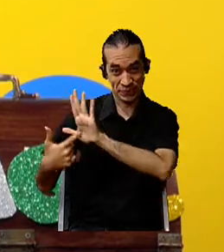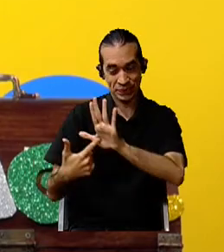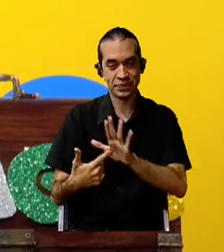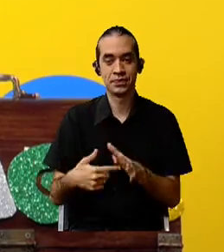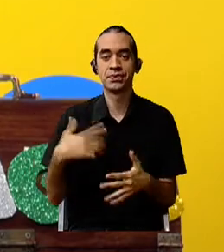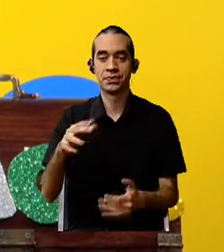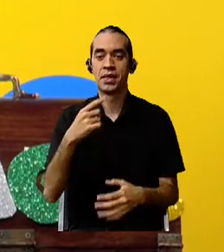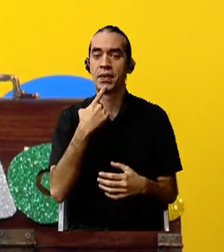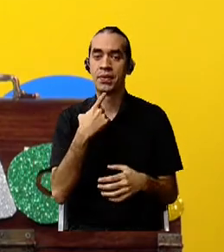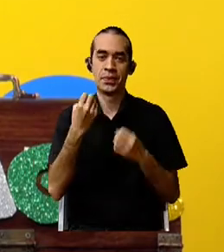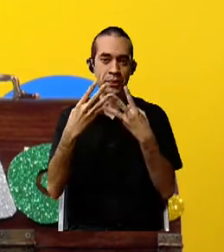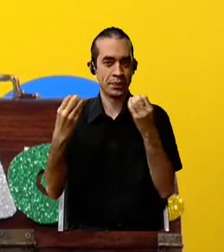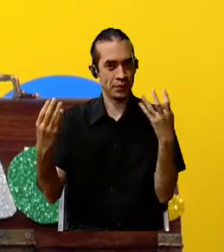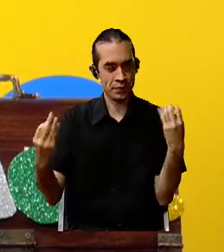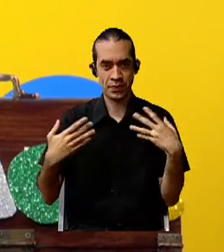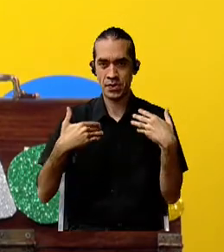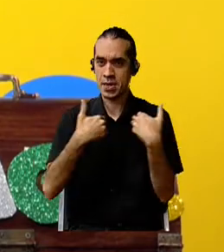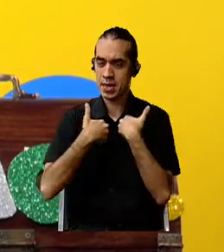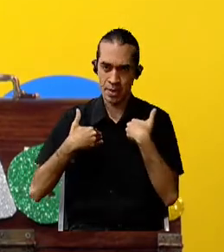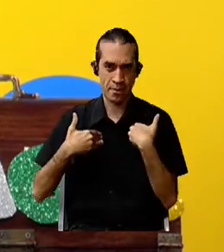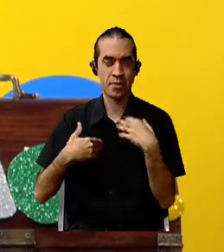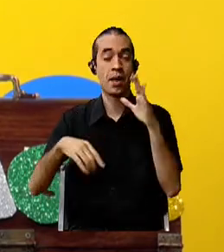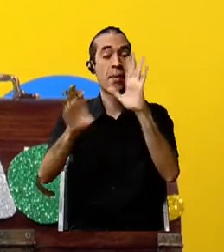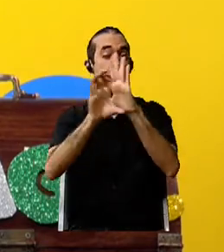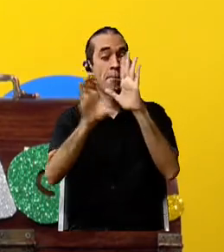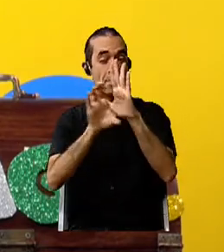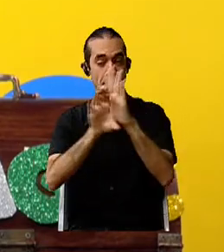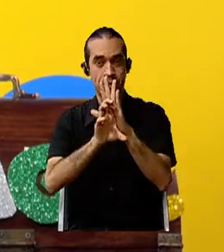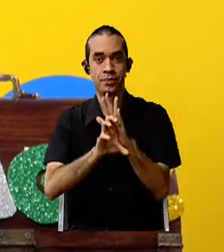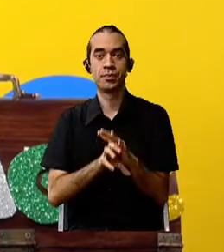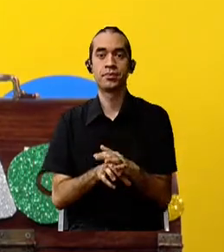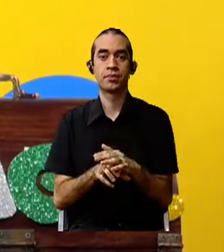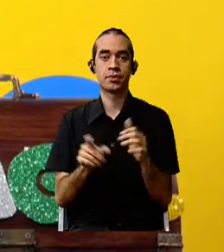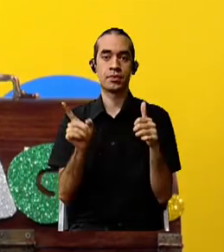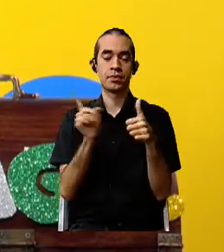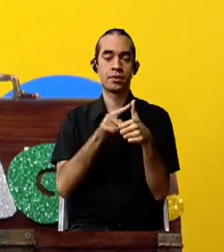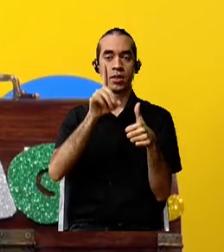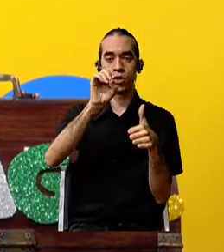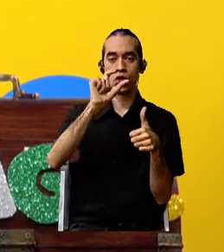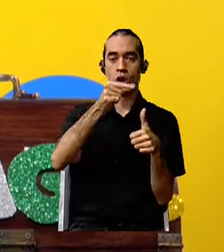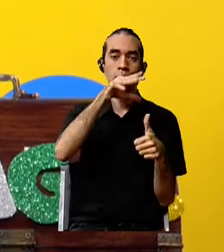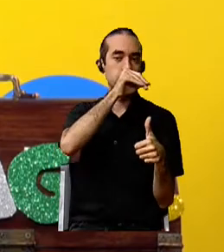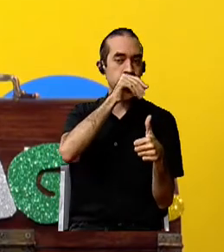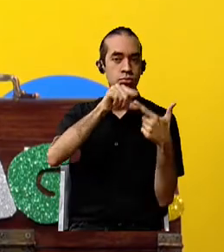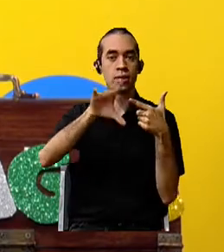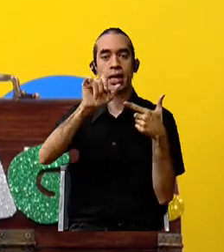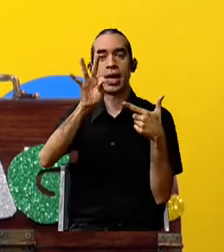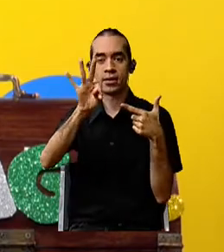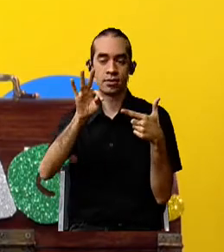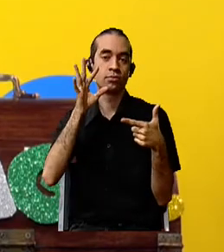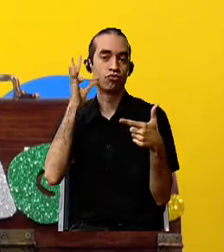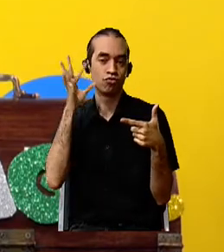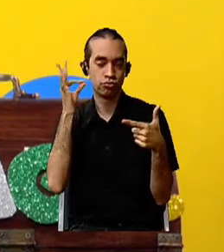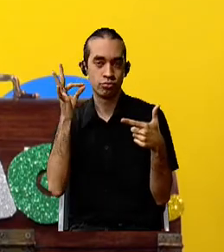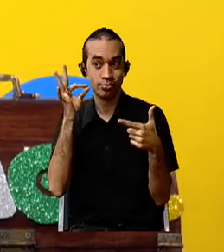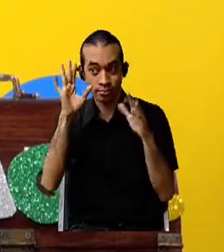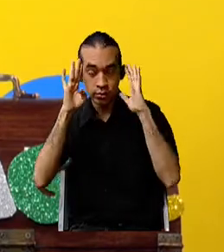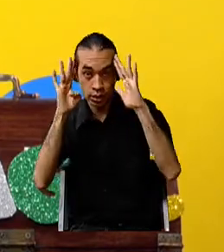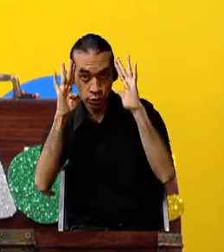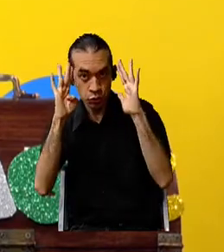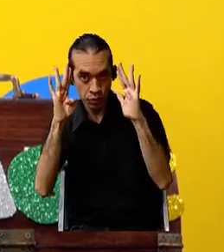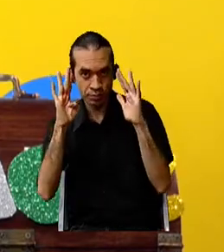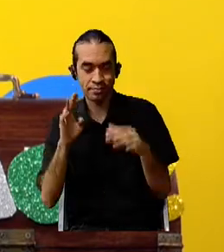mentioned many, many pets. For instance, they have a dog, they have a cat. Did you pay